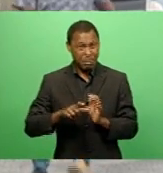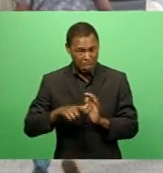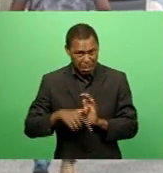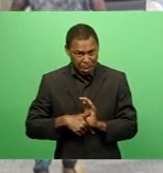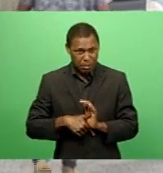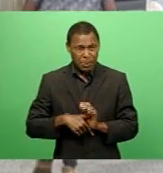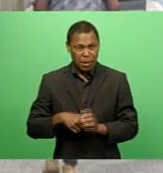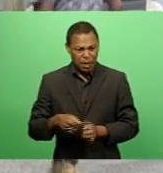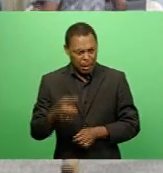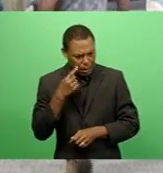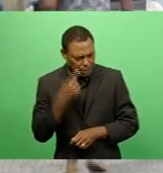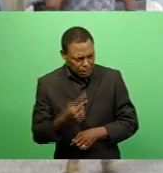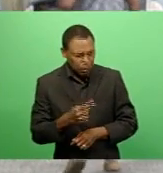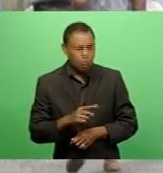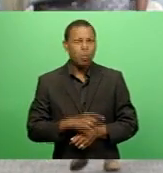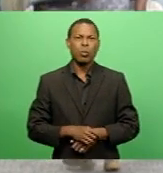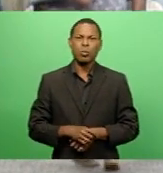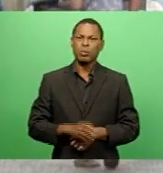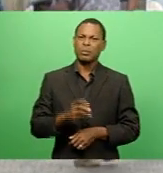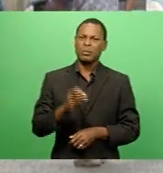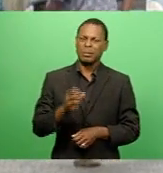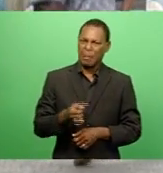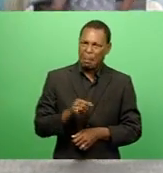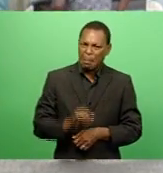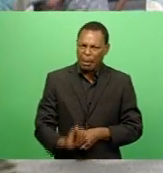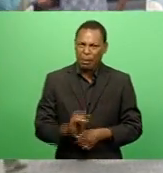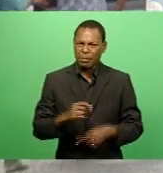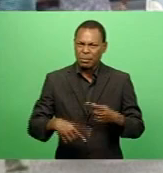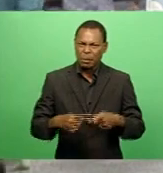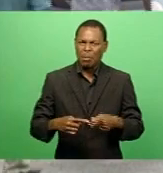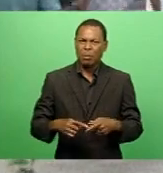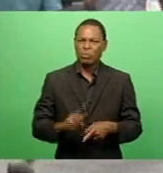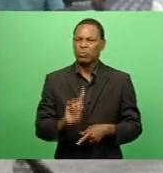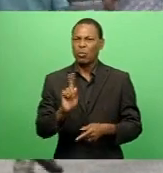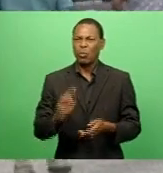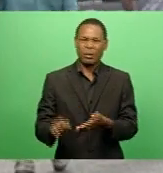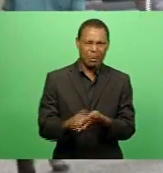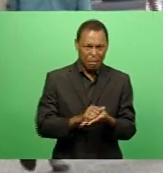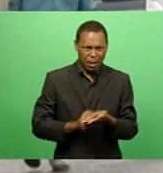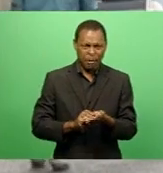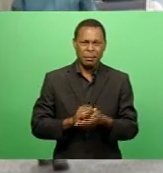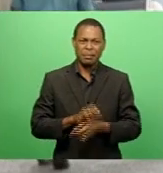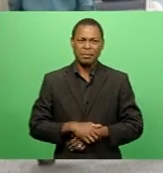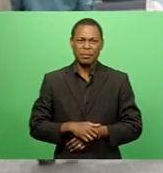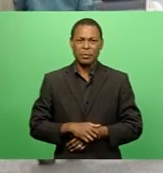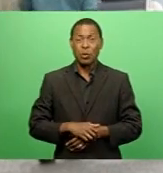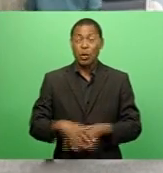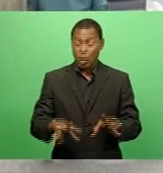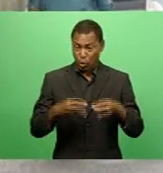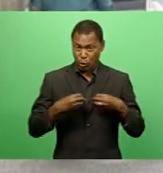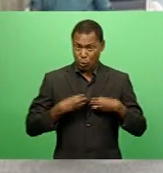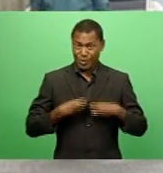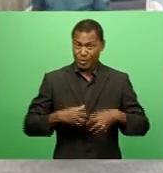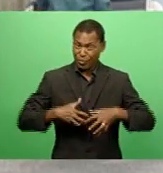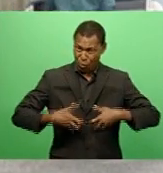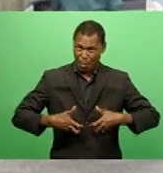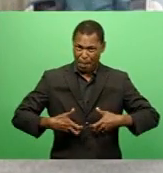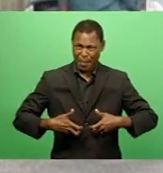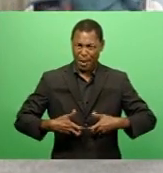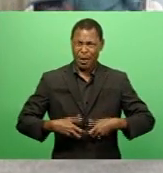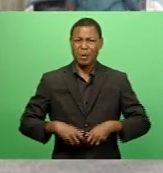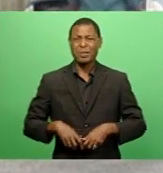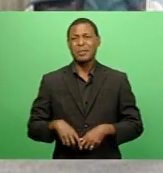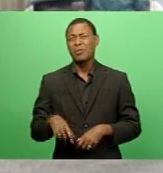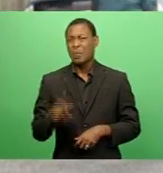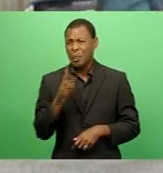when they take the car home. Land Transport Authority Chief Executive Samuel Simpson says they've also received complaints of similar nature from people